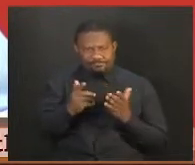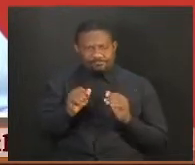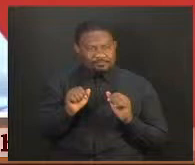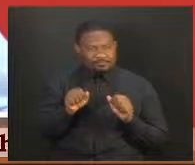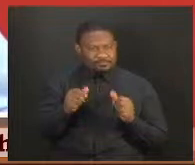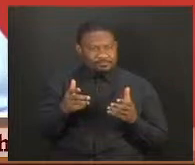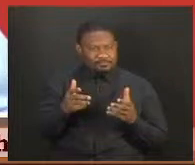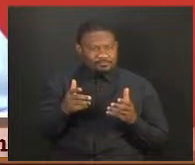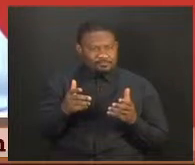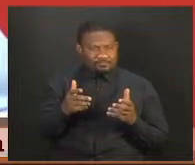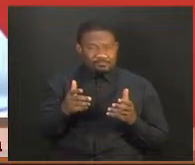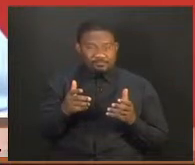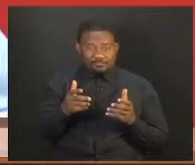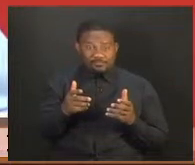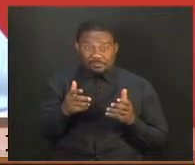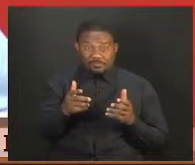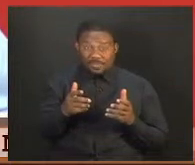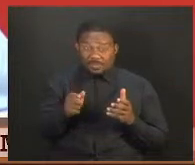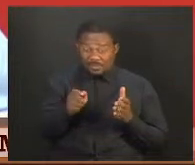a verbatim